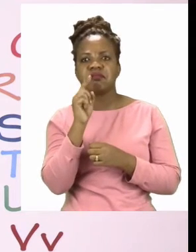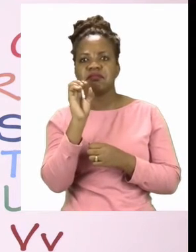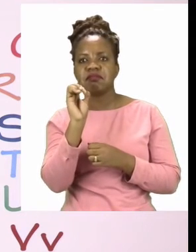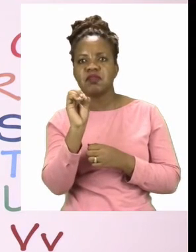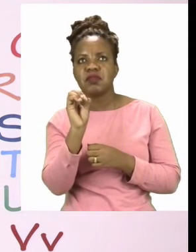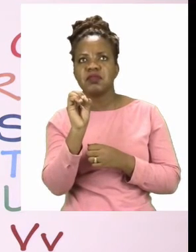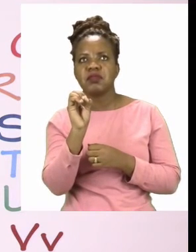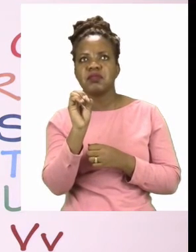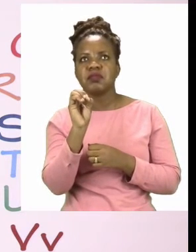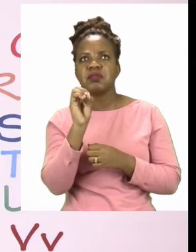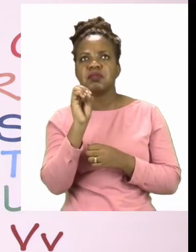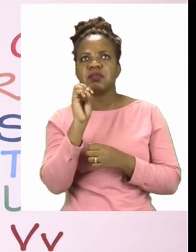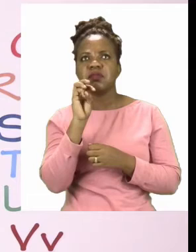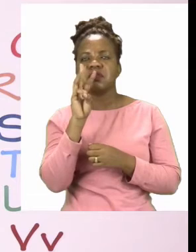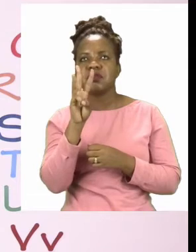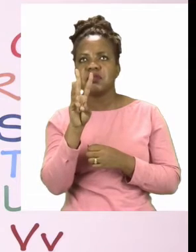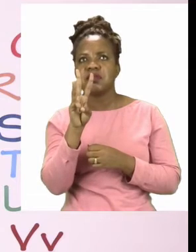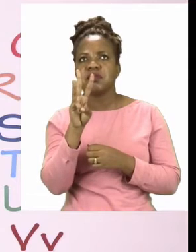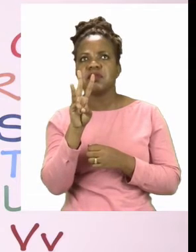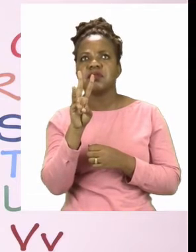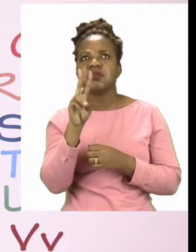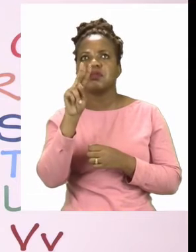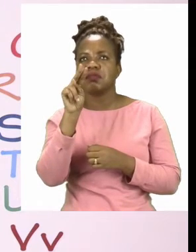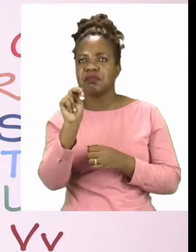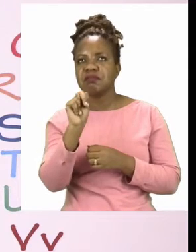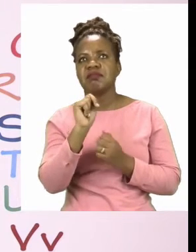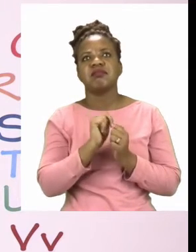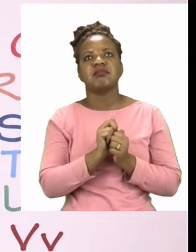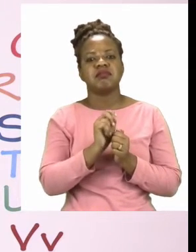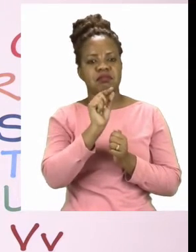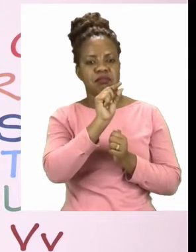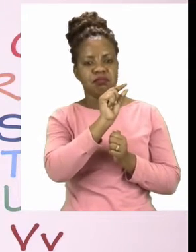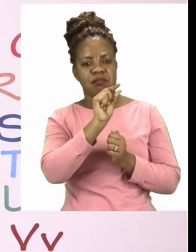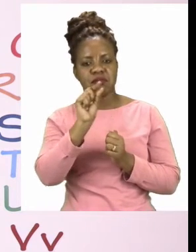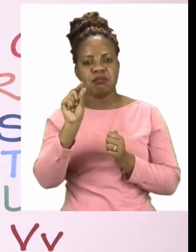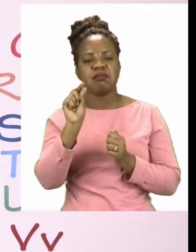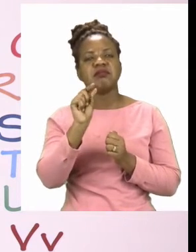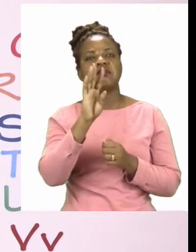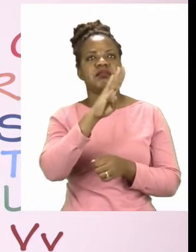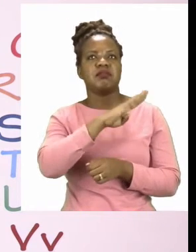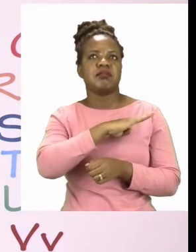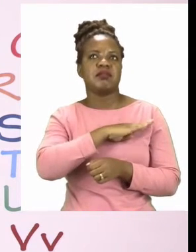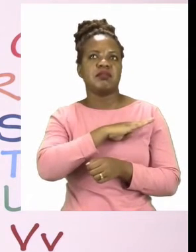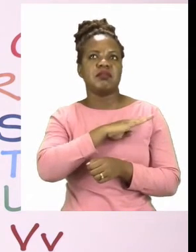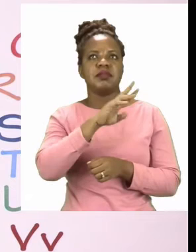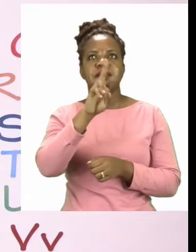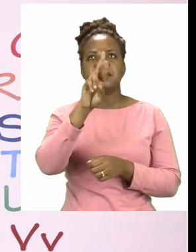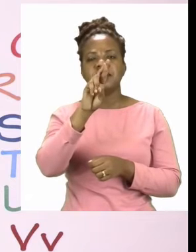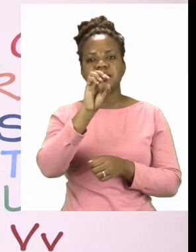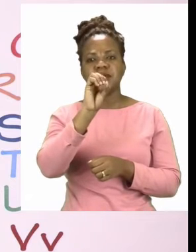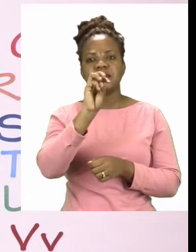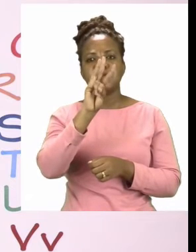as well, and a W and an N. So we have found our word